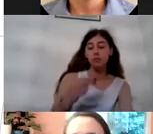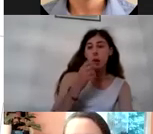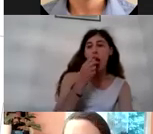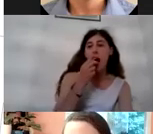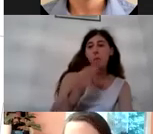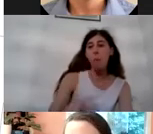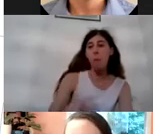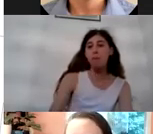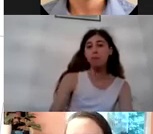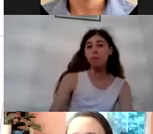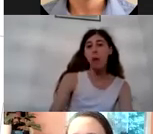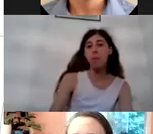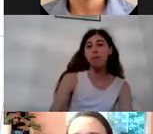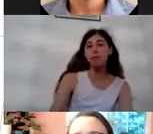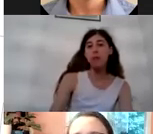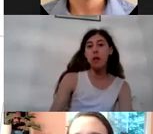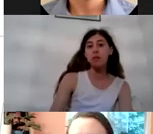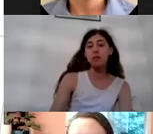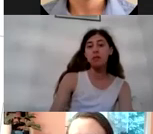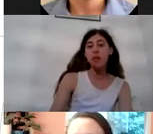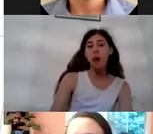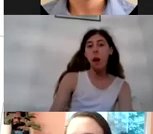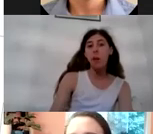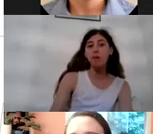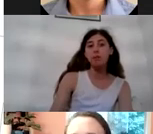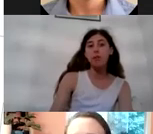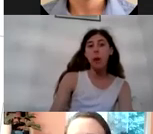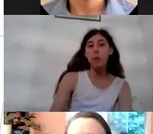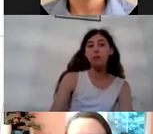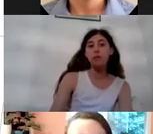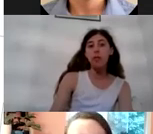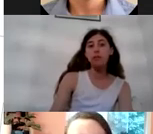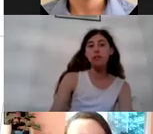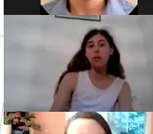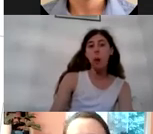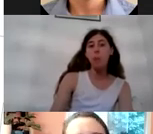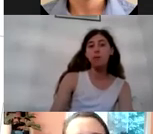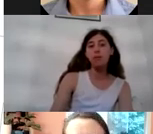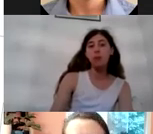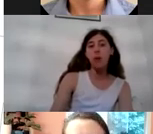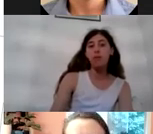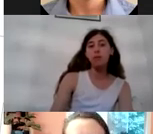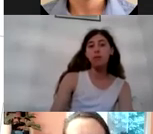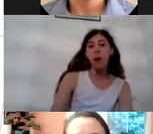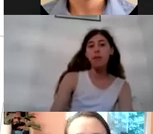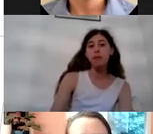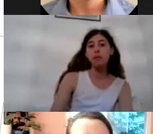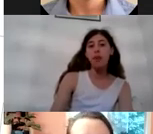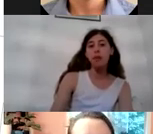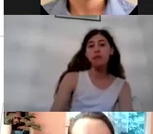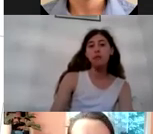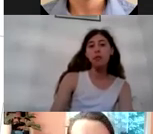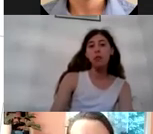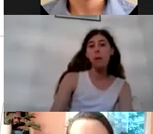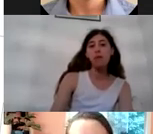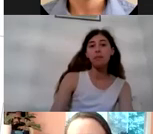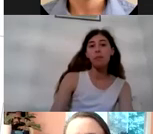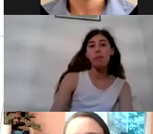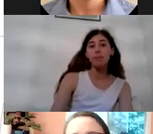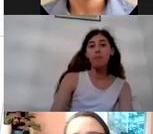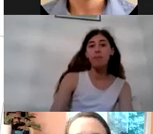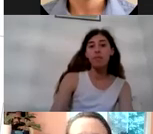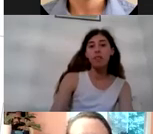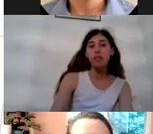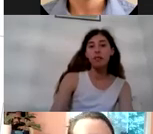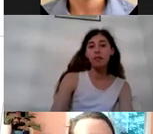participant who directed the participants to explore the content of these memories through the following prompts.